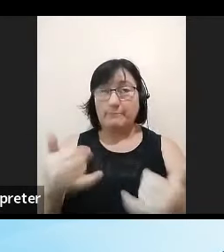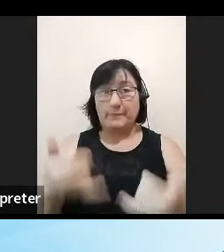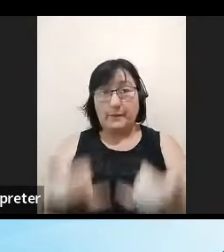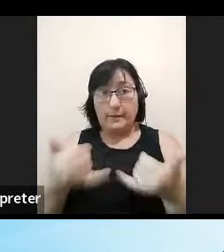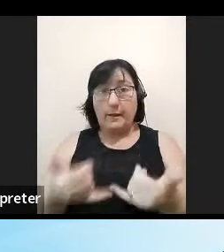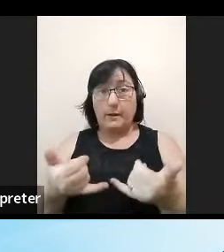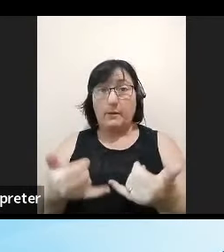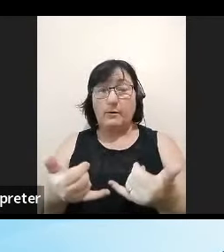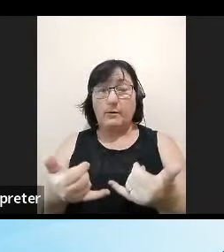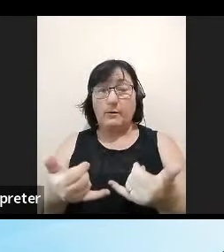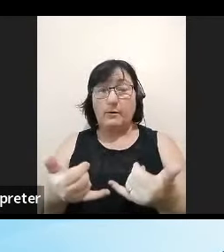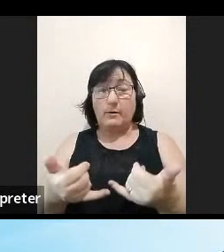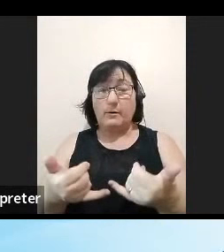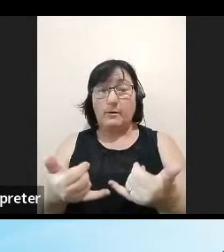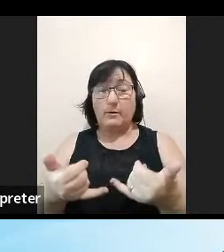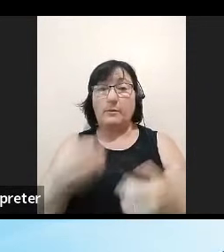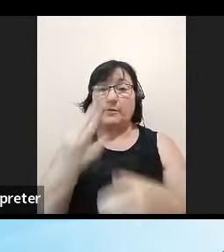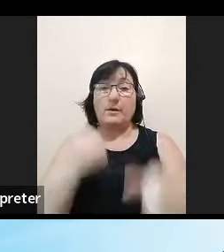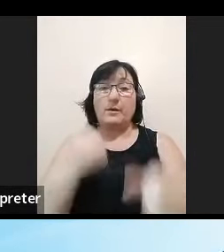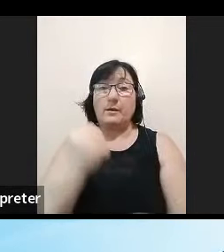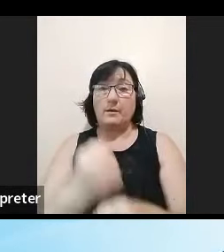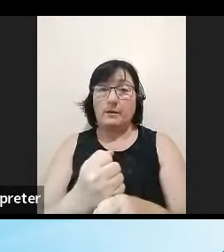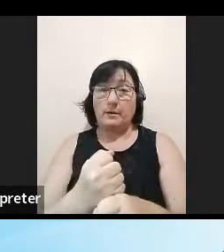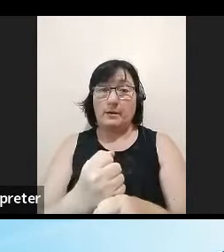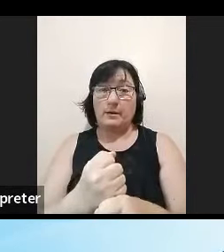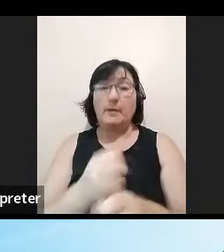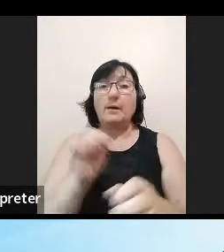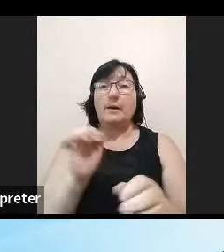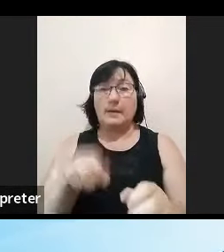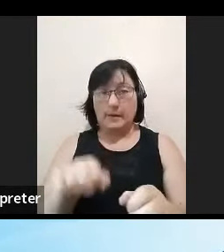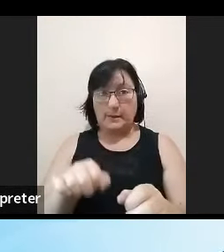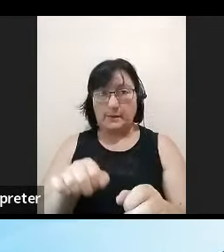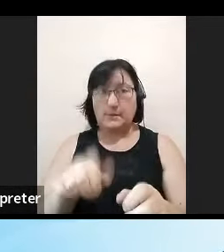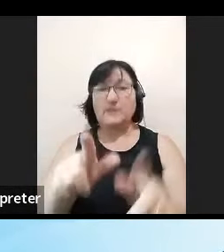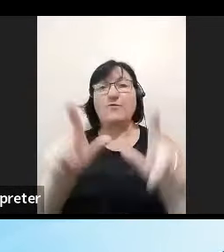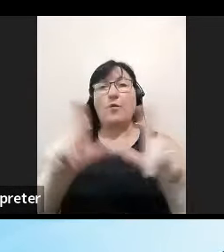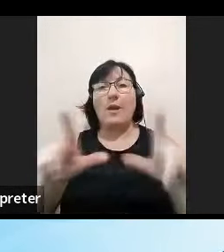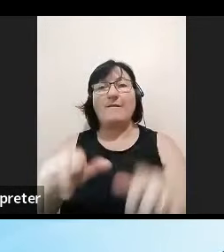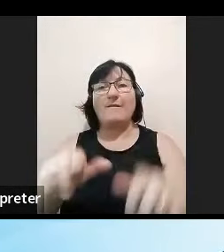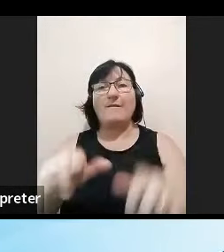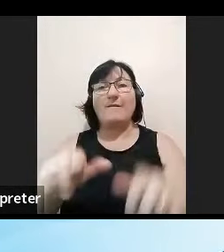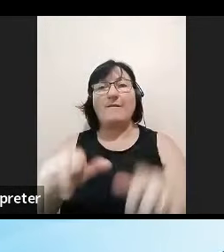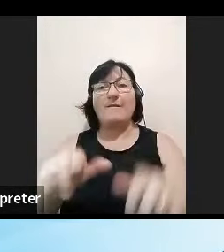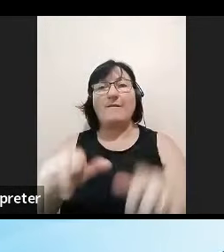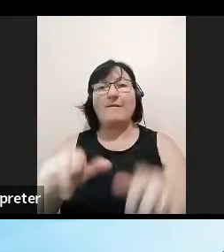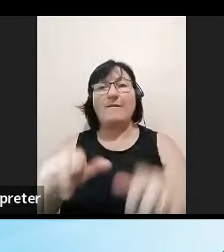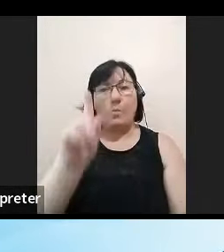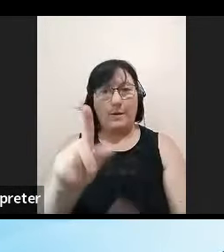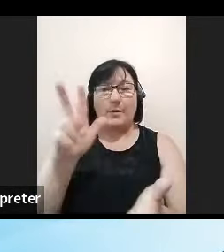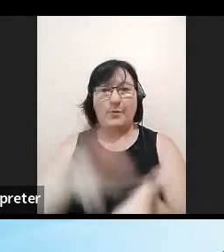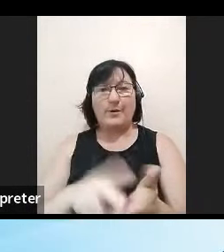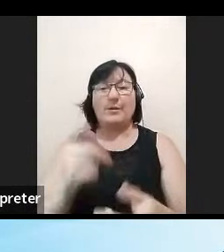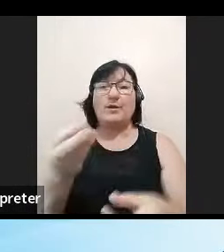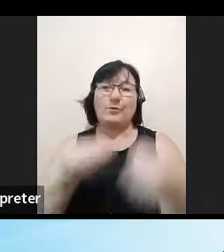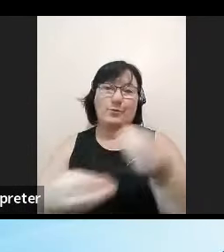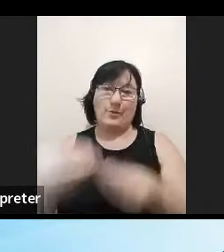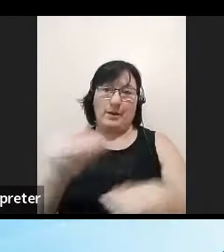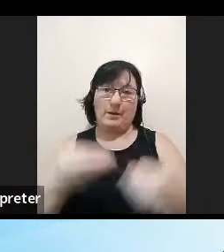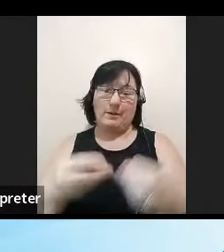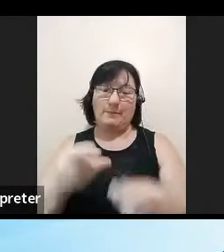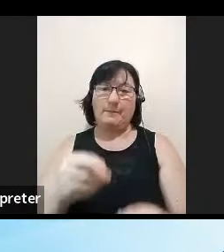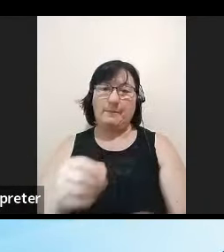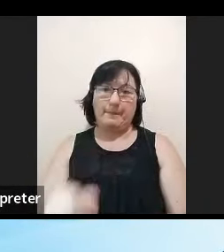is applicable to level 1 accredited traders, or the potential traders that are undergoing the process of level